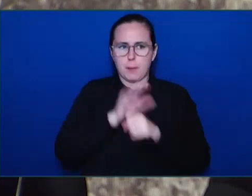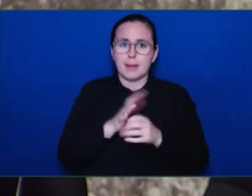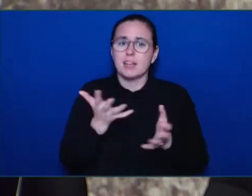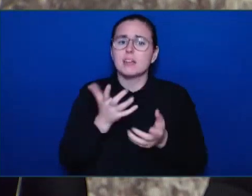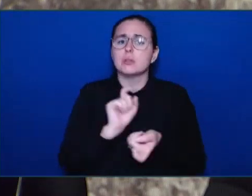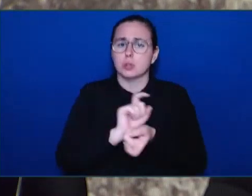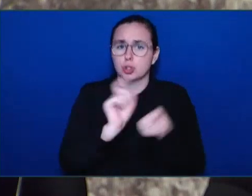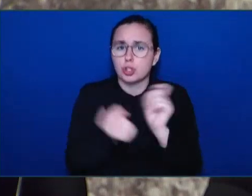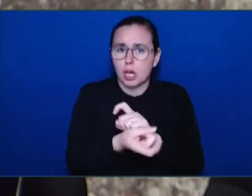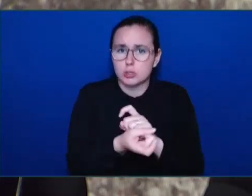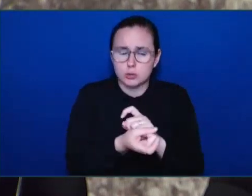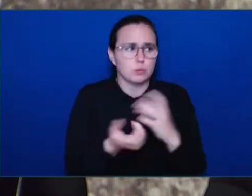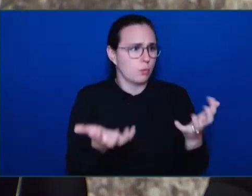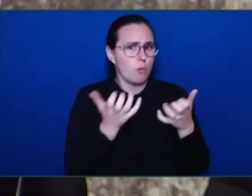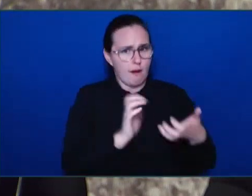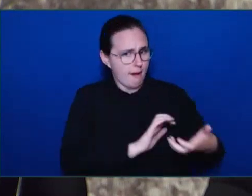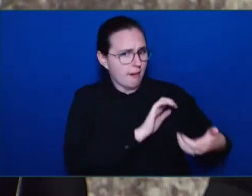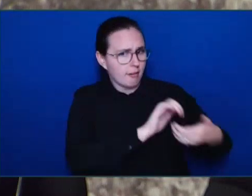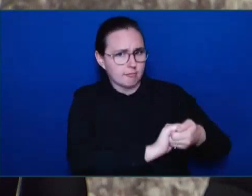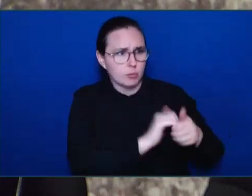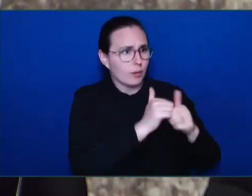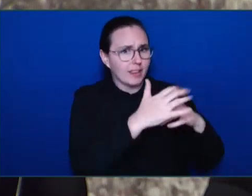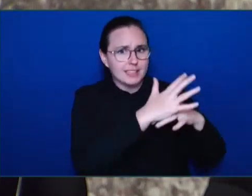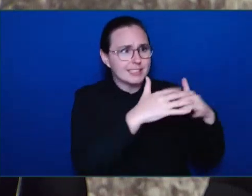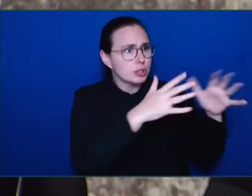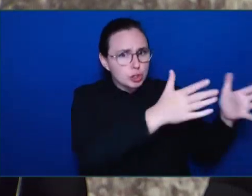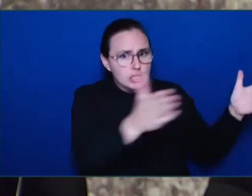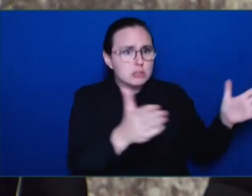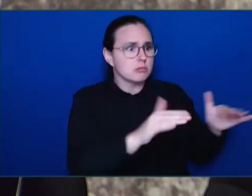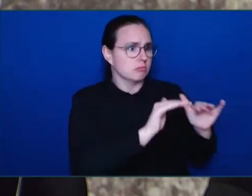family, to their community and to their culture.